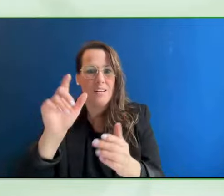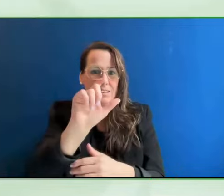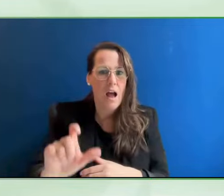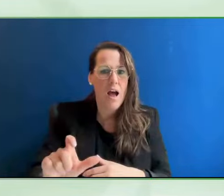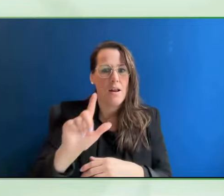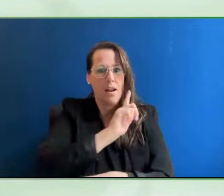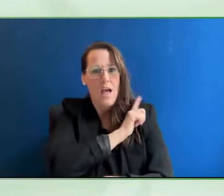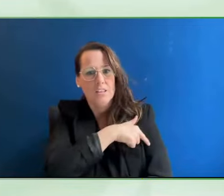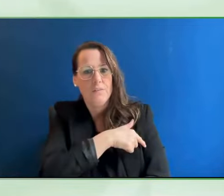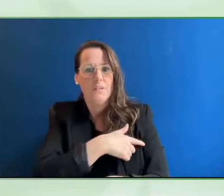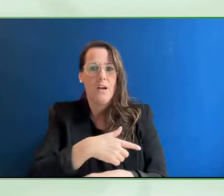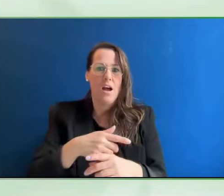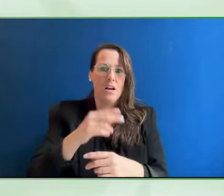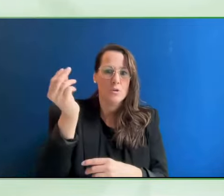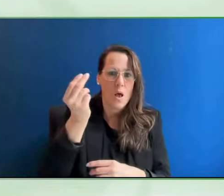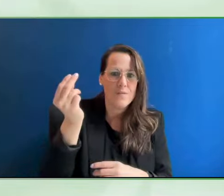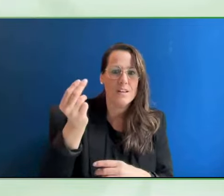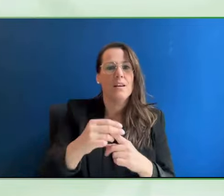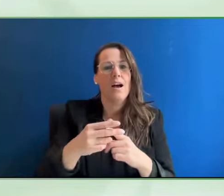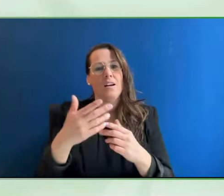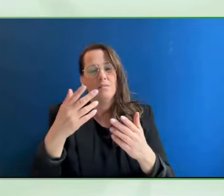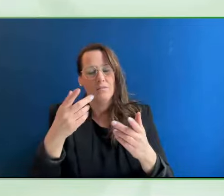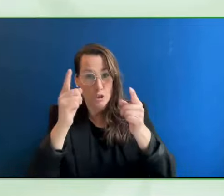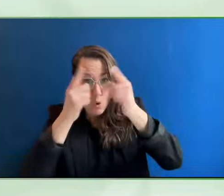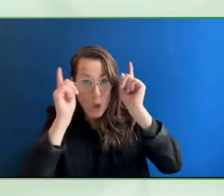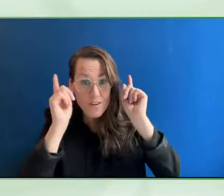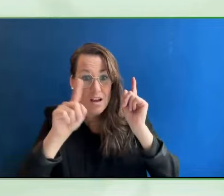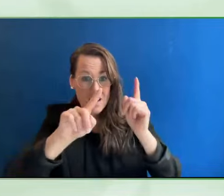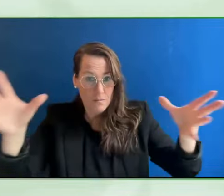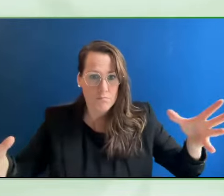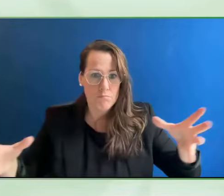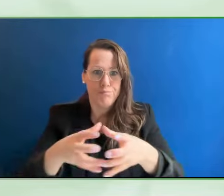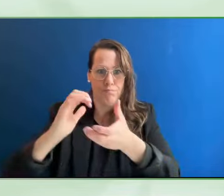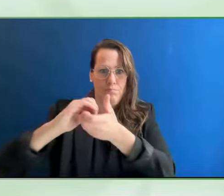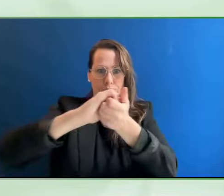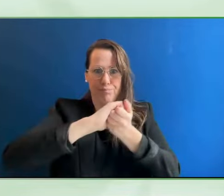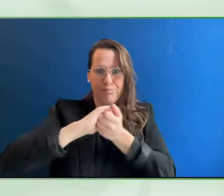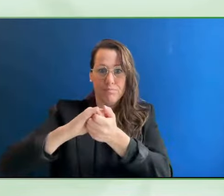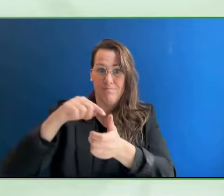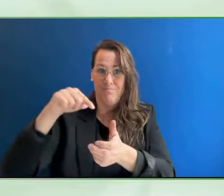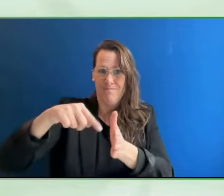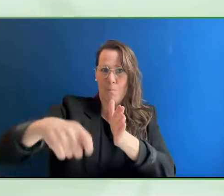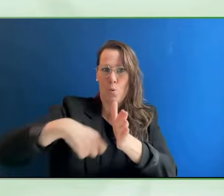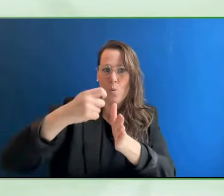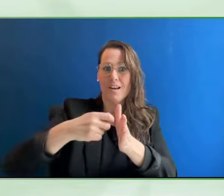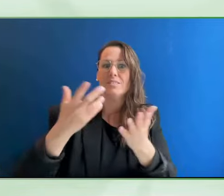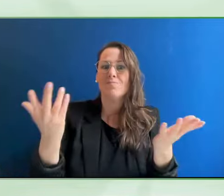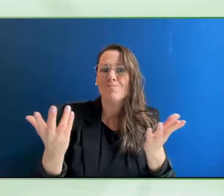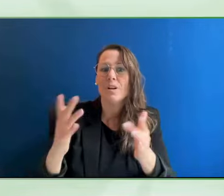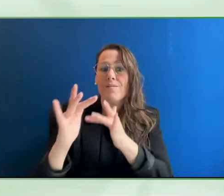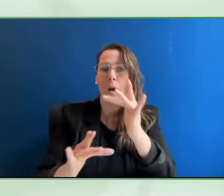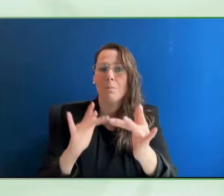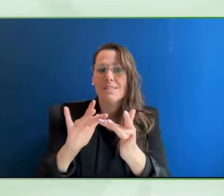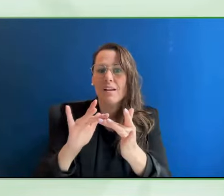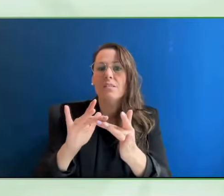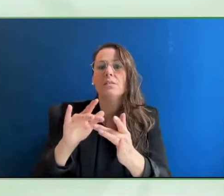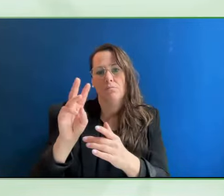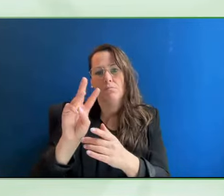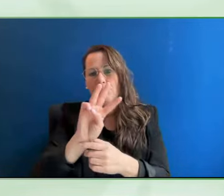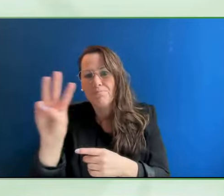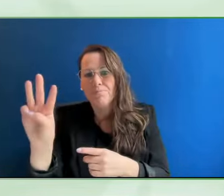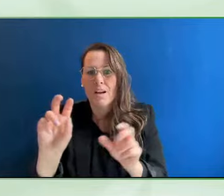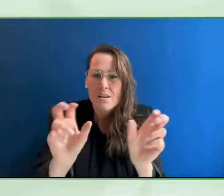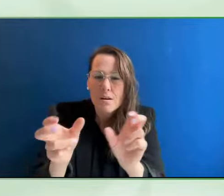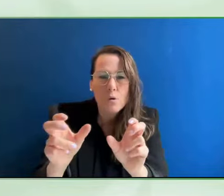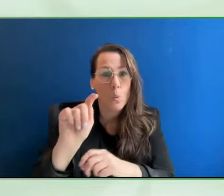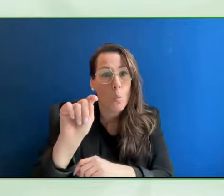other by best practices examples, and we want to develop EU guidelines for news in